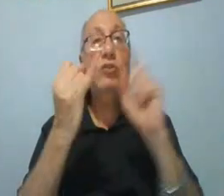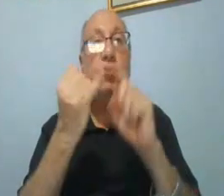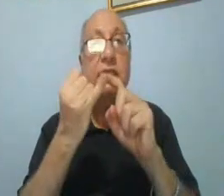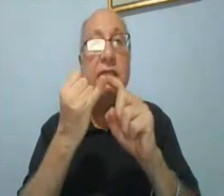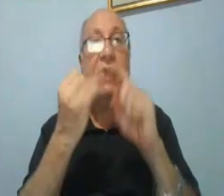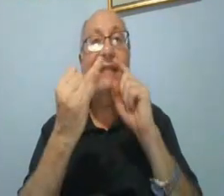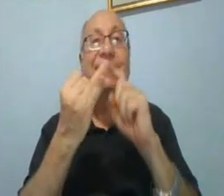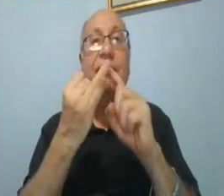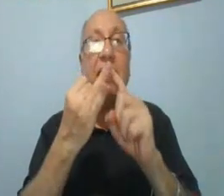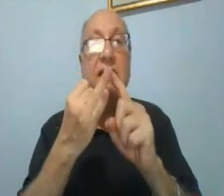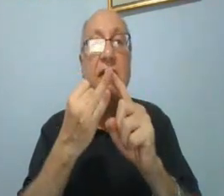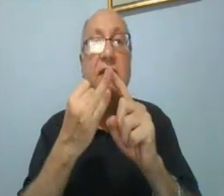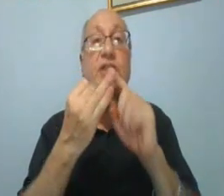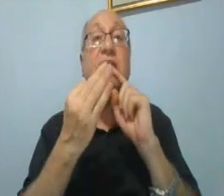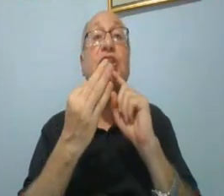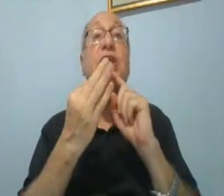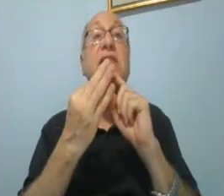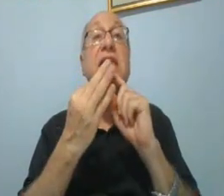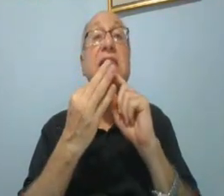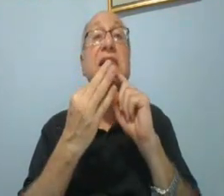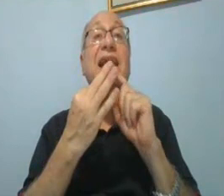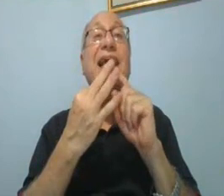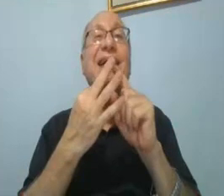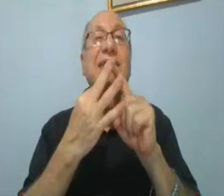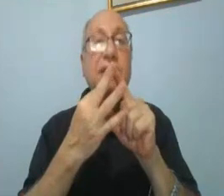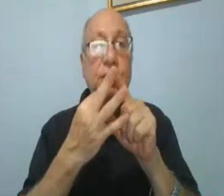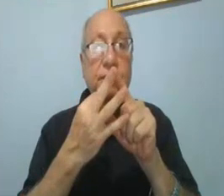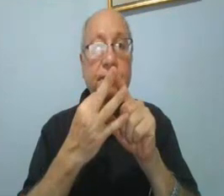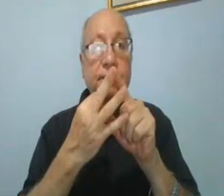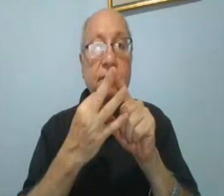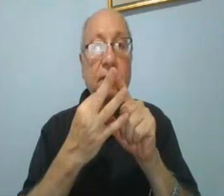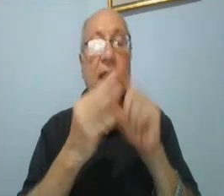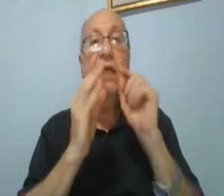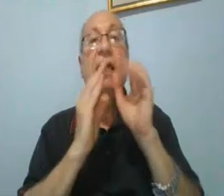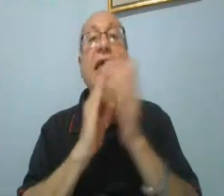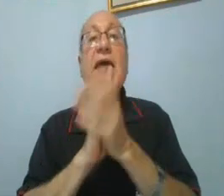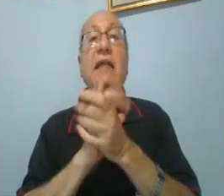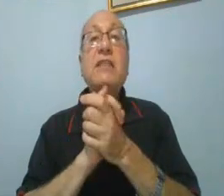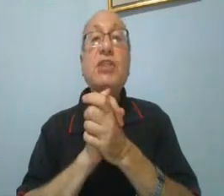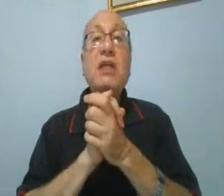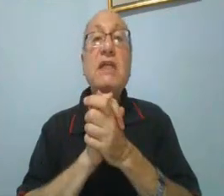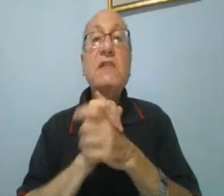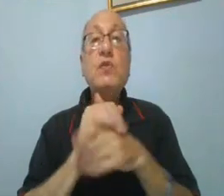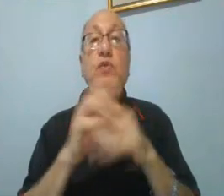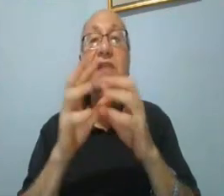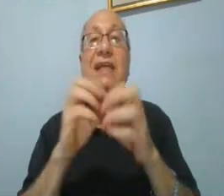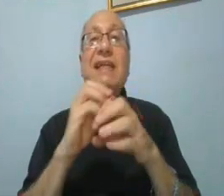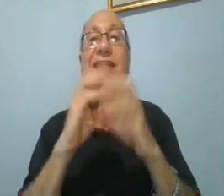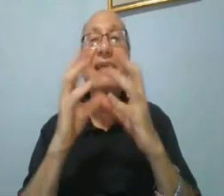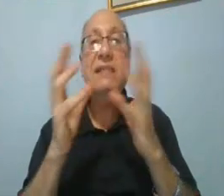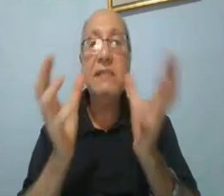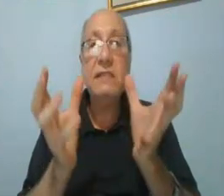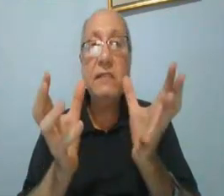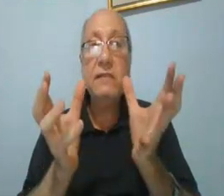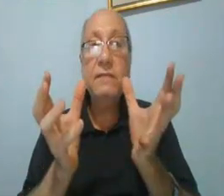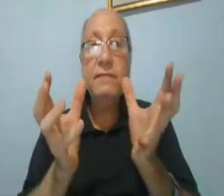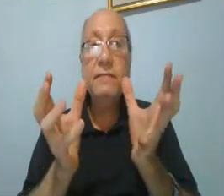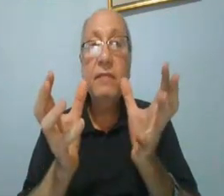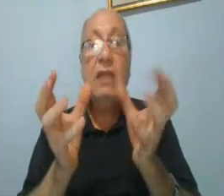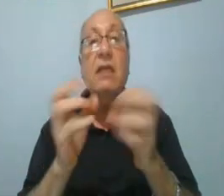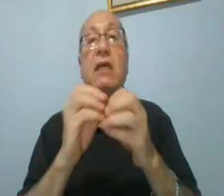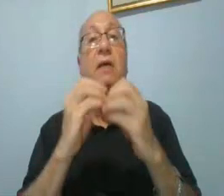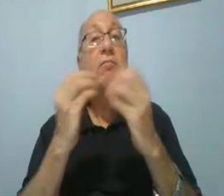In addition to heat and the chemical sterilization, there is irradiation. Irradiation is used in